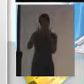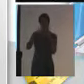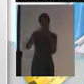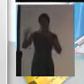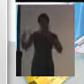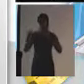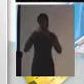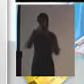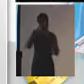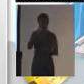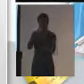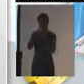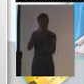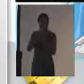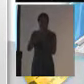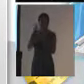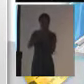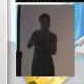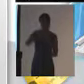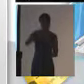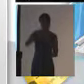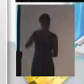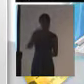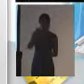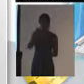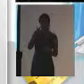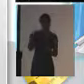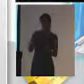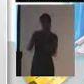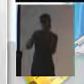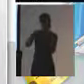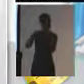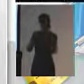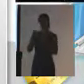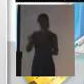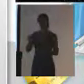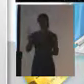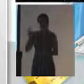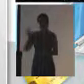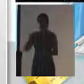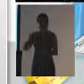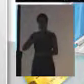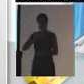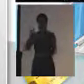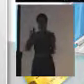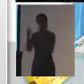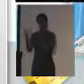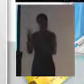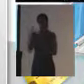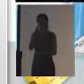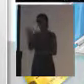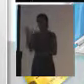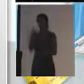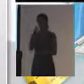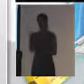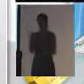Even though the genetic algorithms work with high complexity formulas, these would have needed